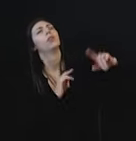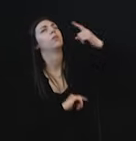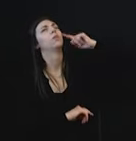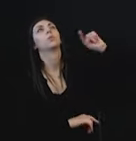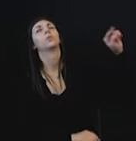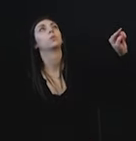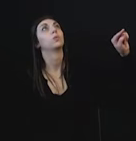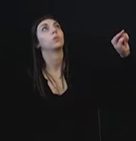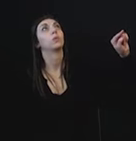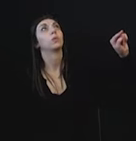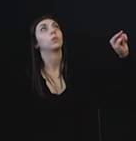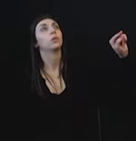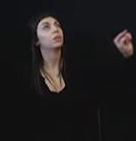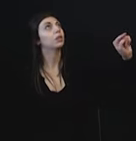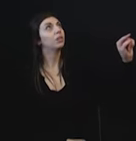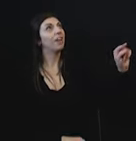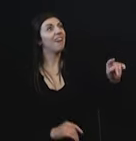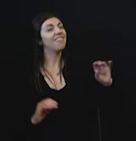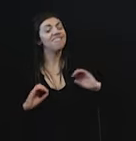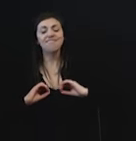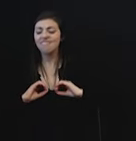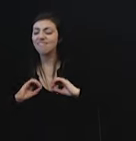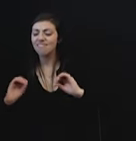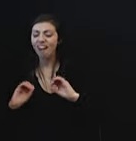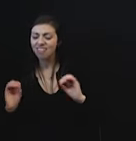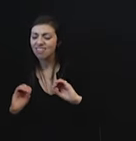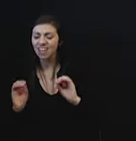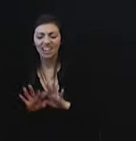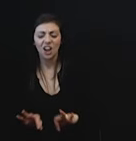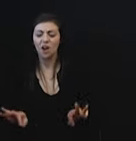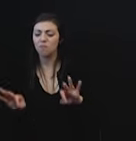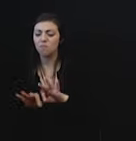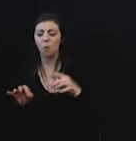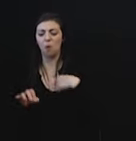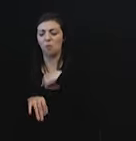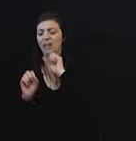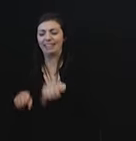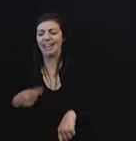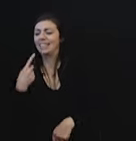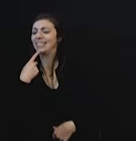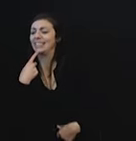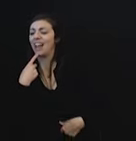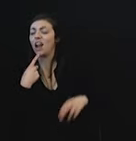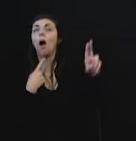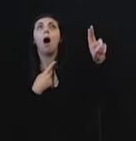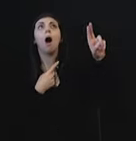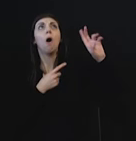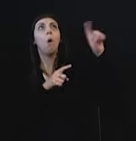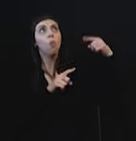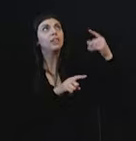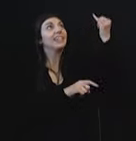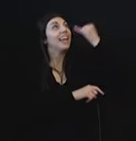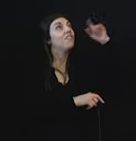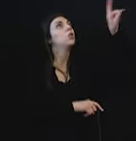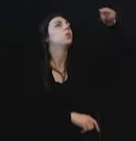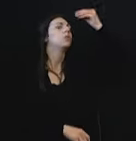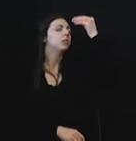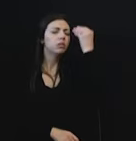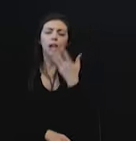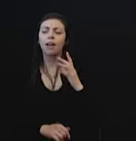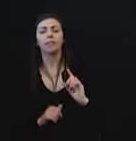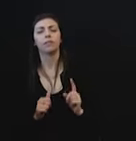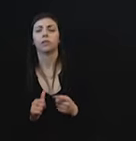speak, nothing of significance can be spoken. Give us your word, Lord Jesus, we